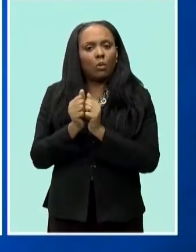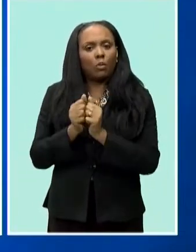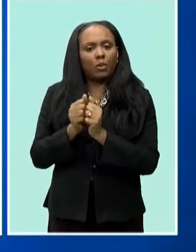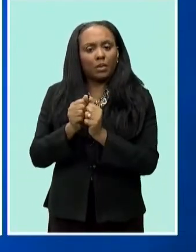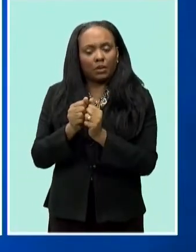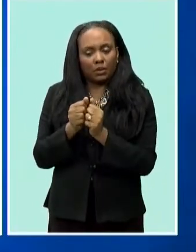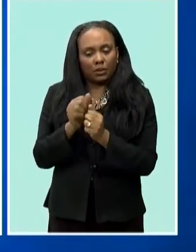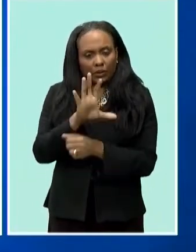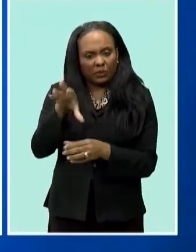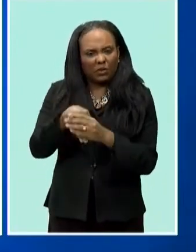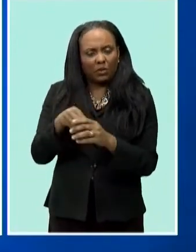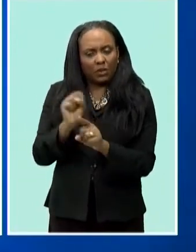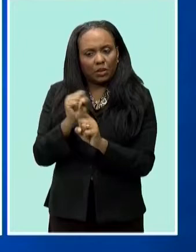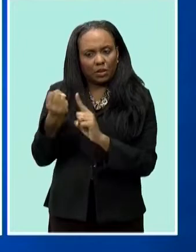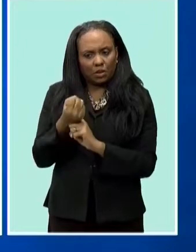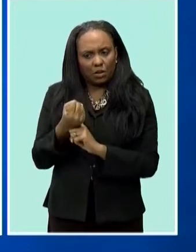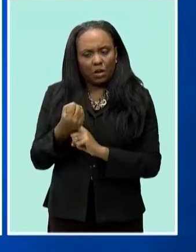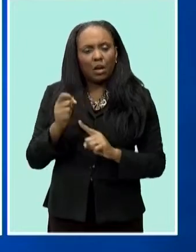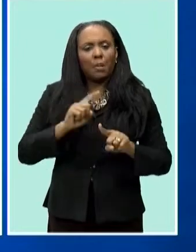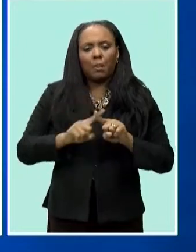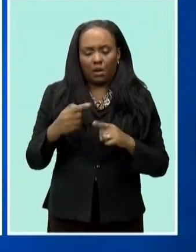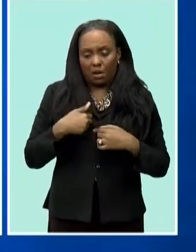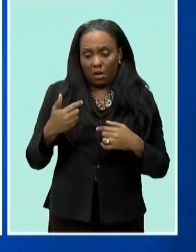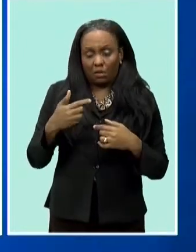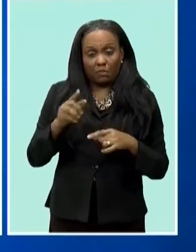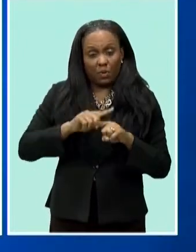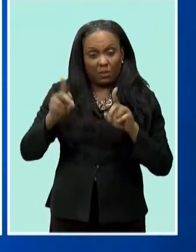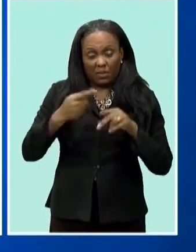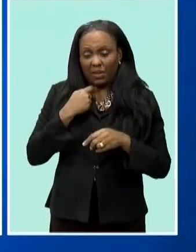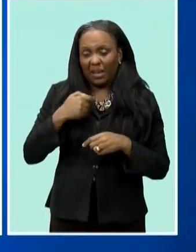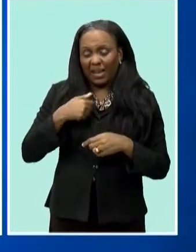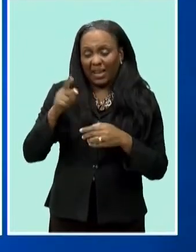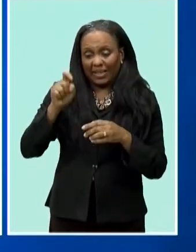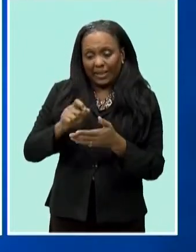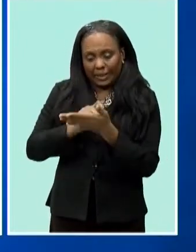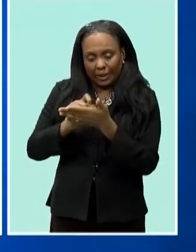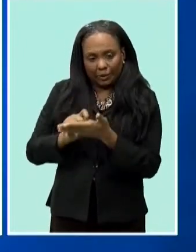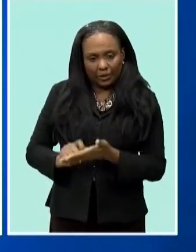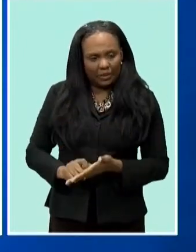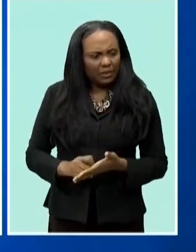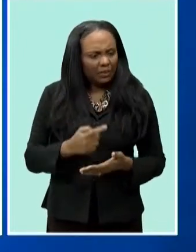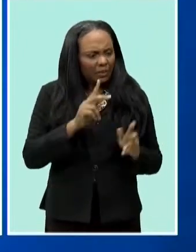made. Could I have it in writing? I tell you there's an edict.